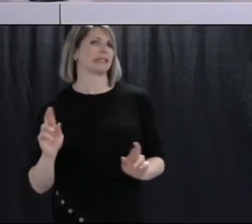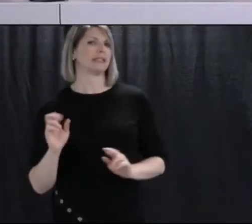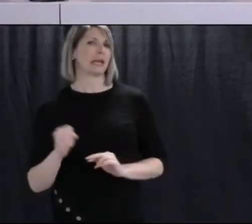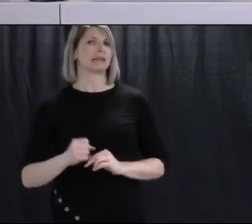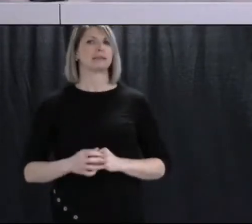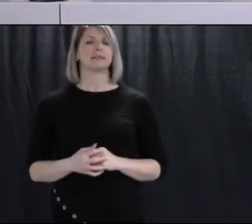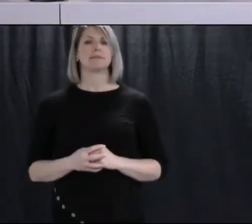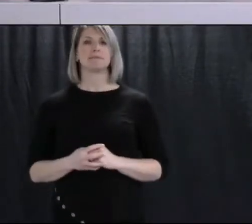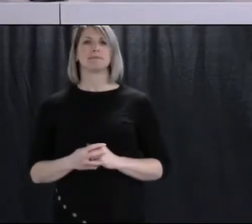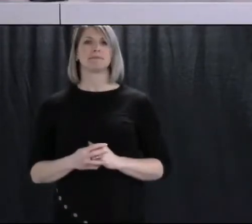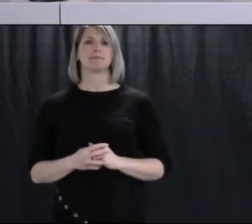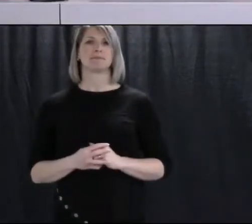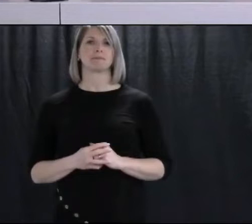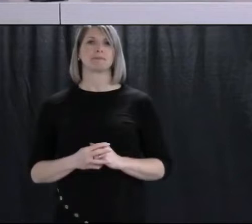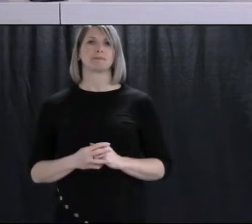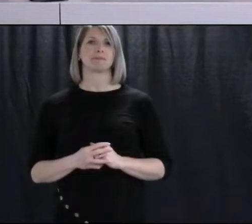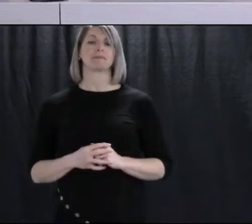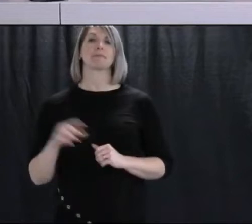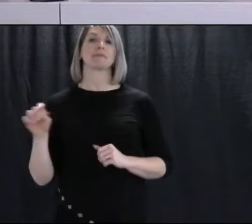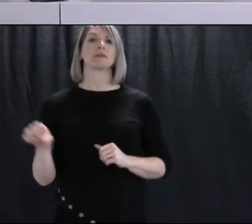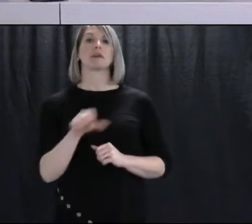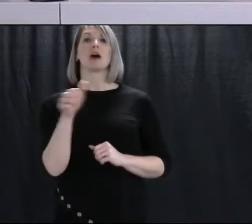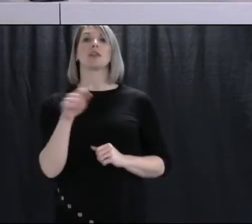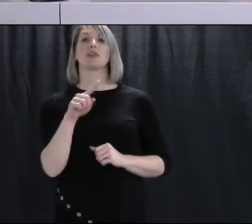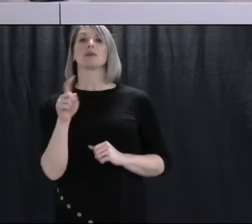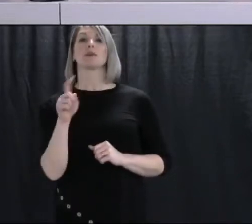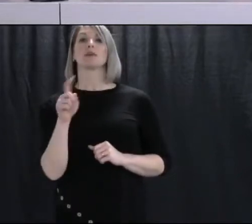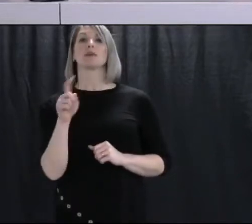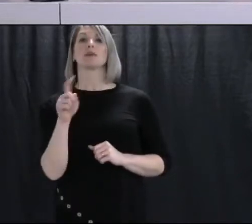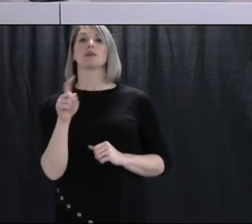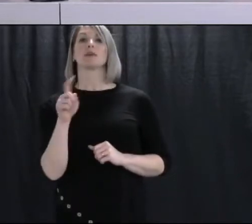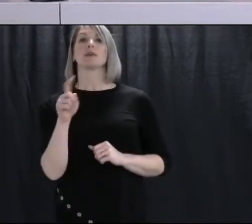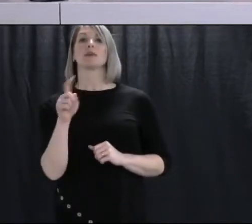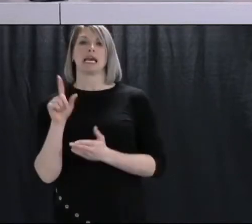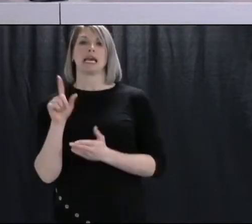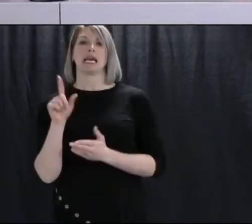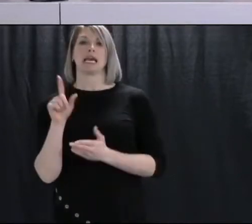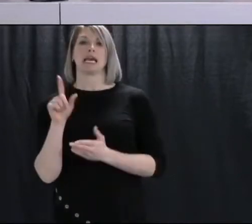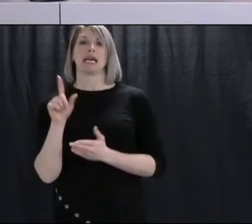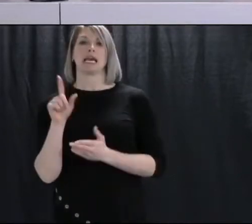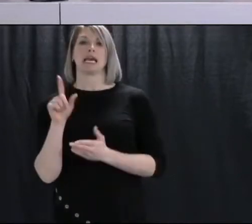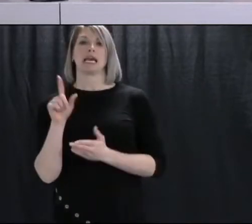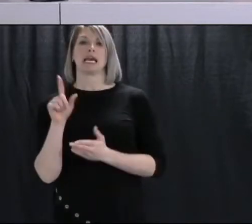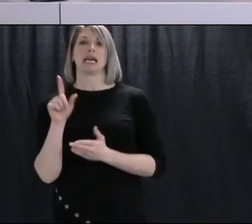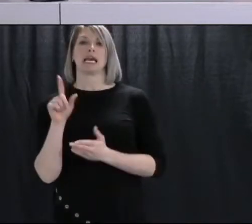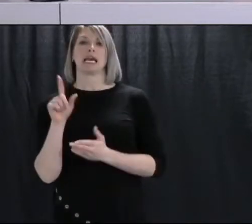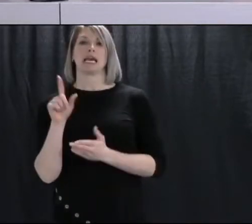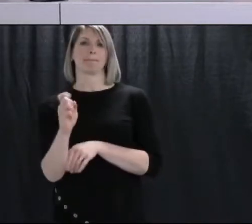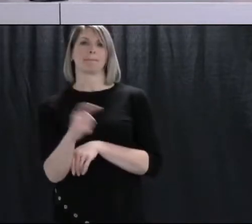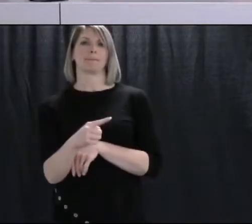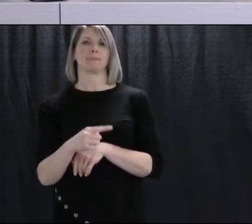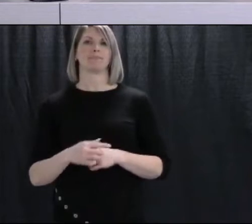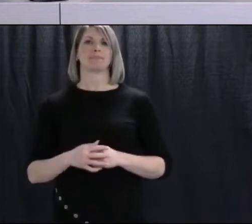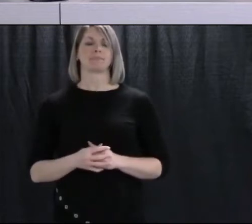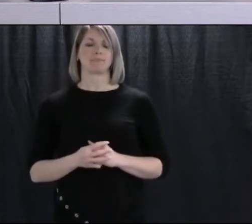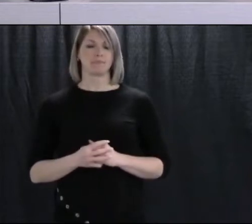Thank you. The next question is from Peter Jackson from The Telegram. Please go ahead.